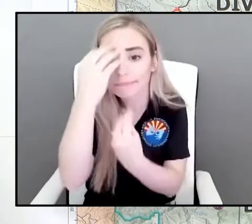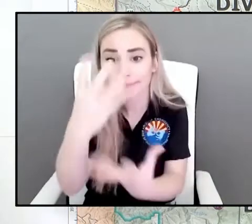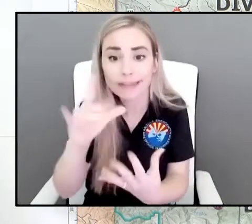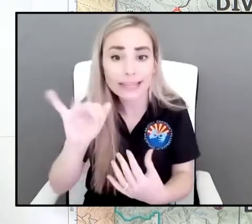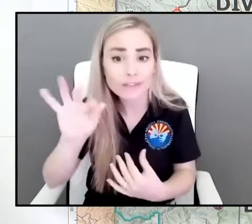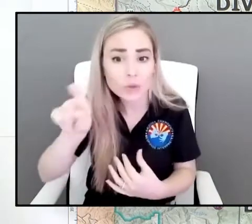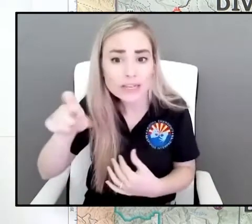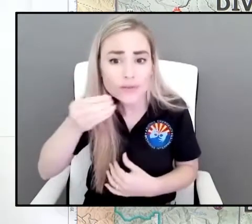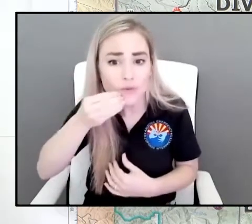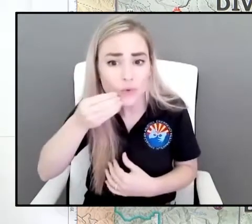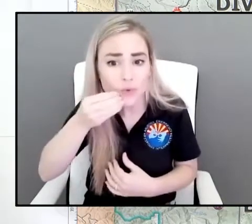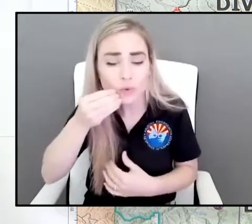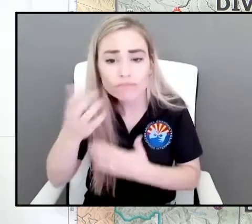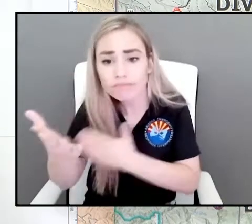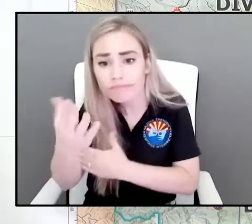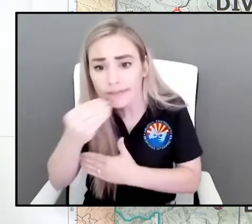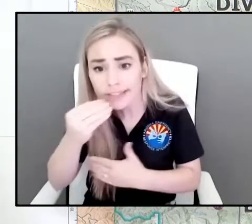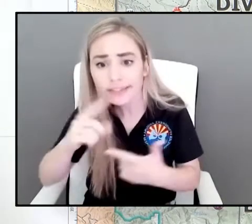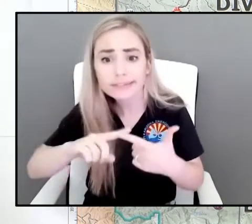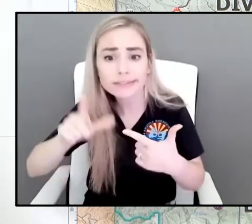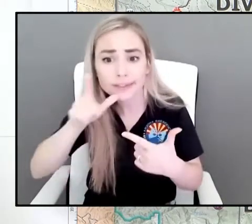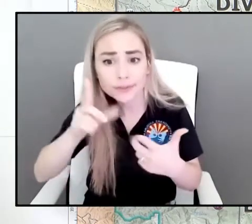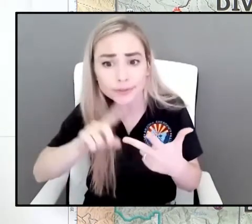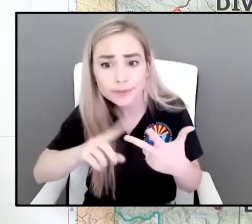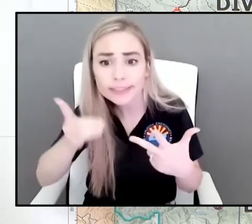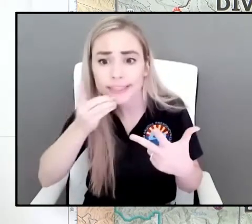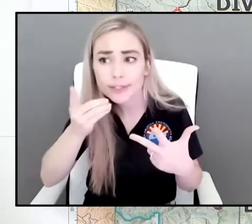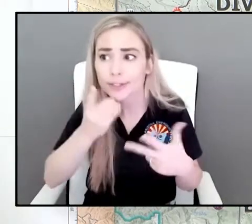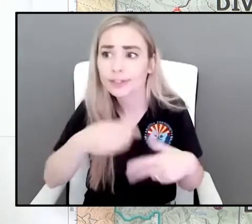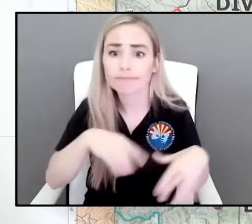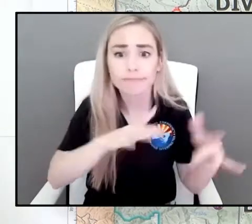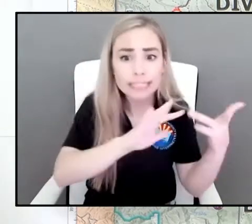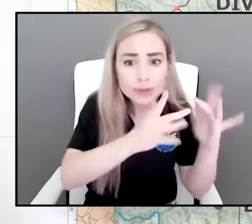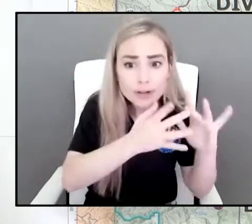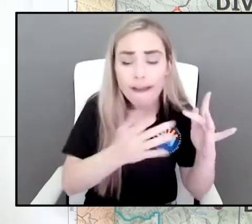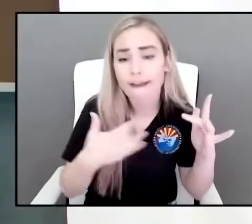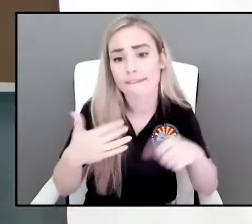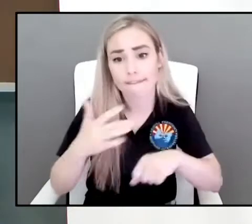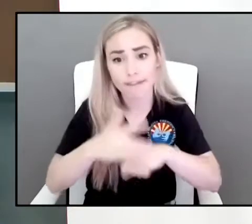dinner, and we will provide internet as needed. Thank you.